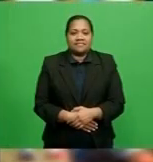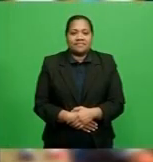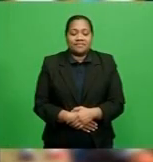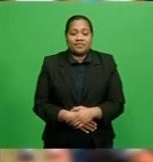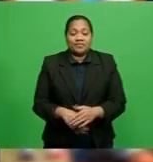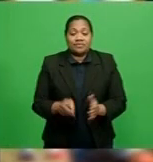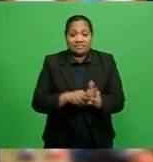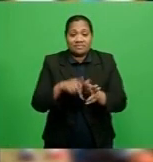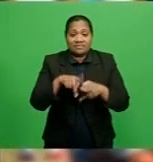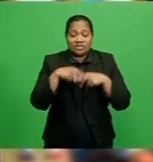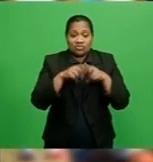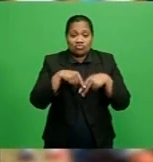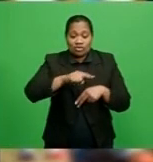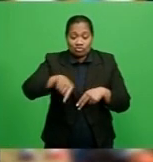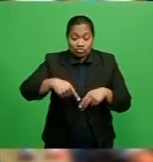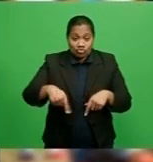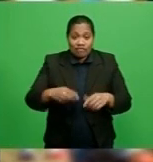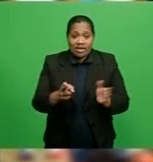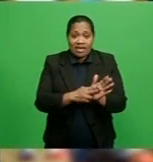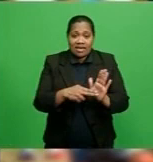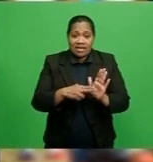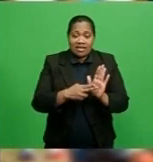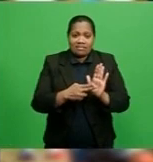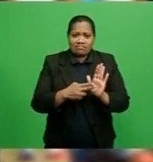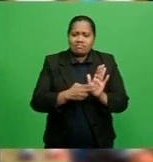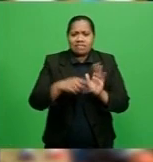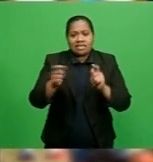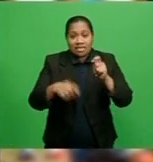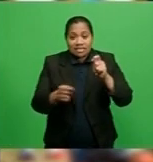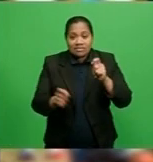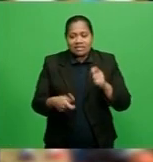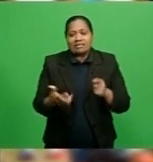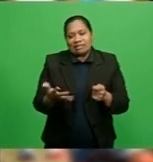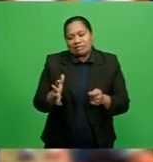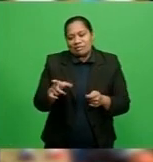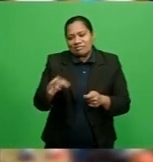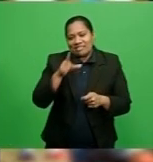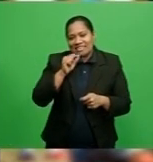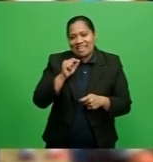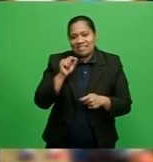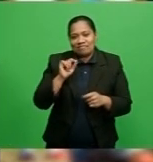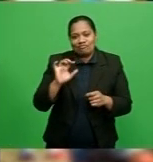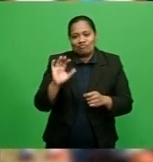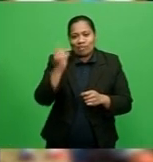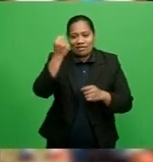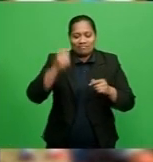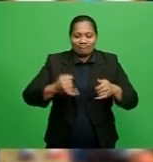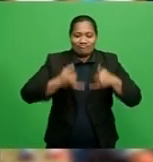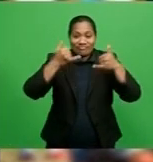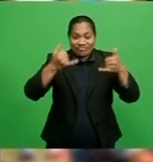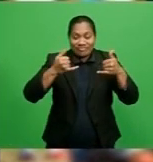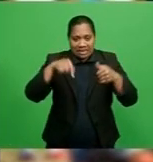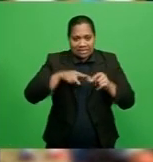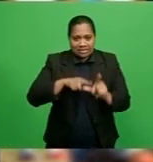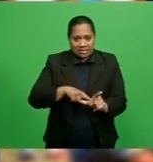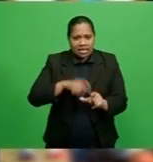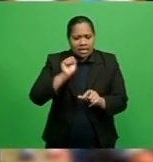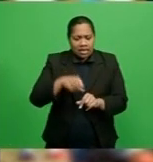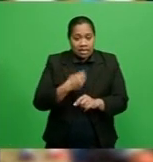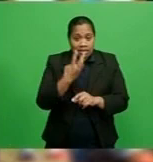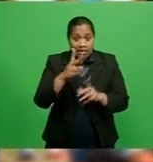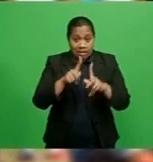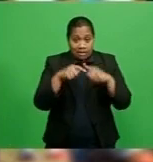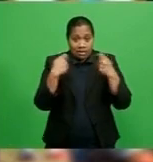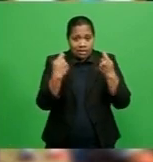Nanroga, Suva and Naita Siri may still have a chance to win the Fairbrother Trophy this year. Even though the three teams have